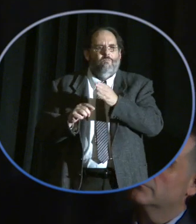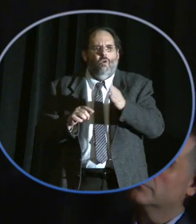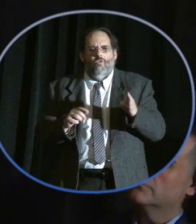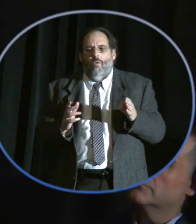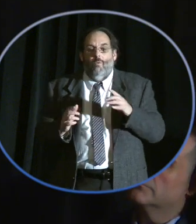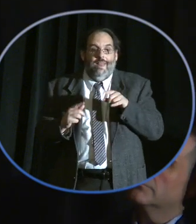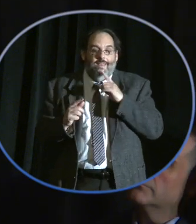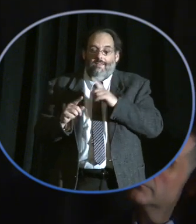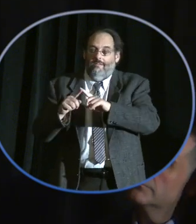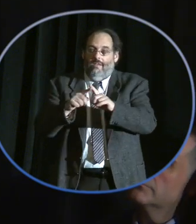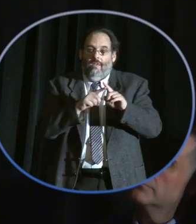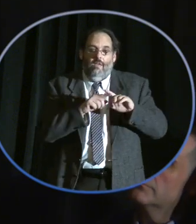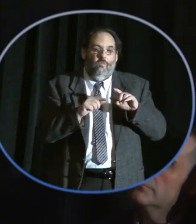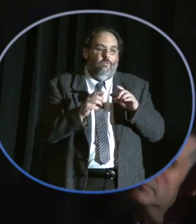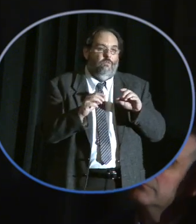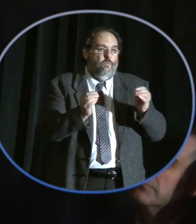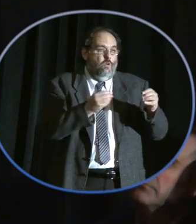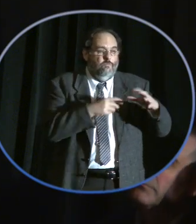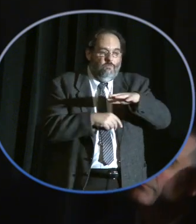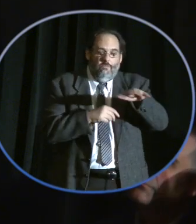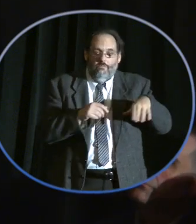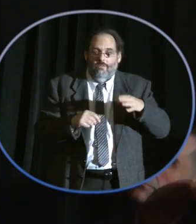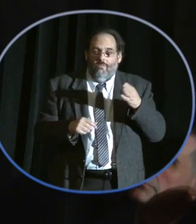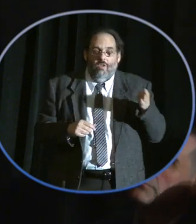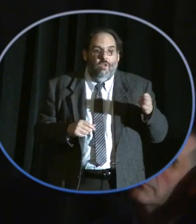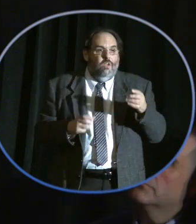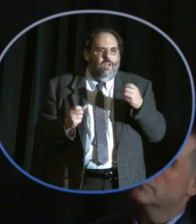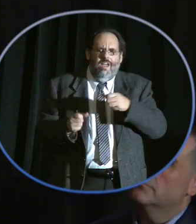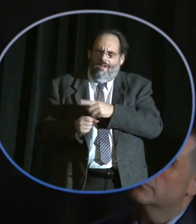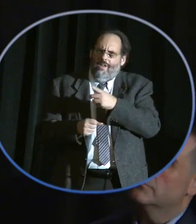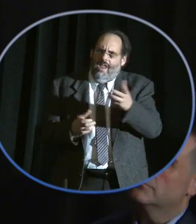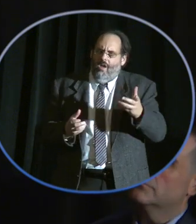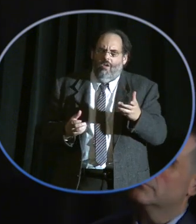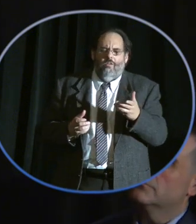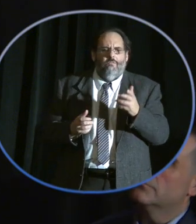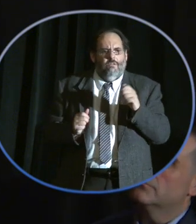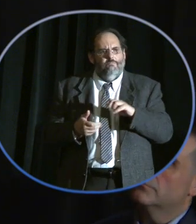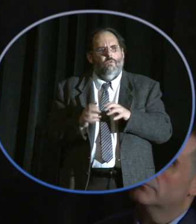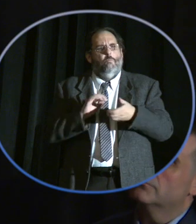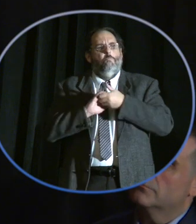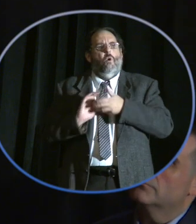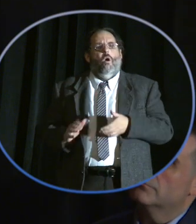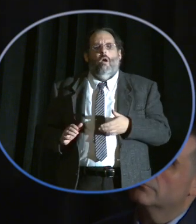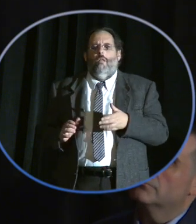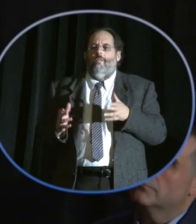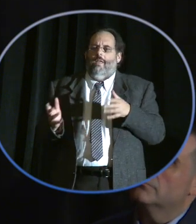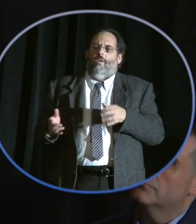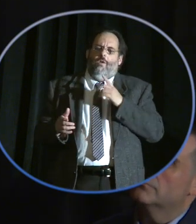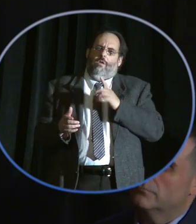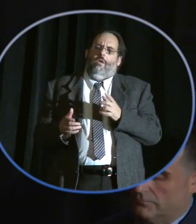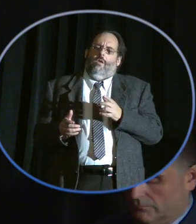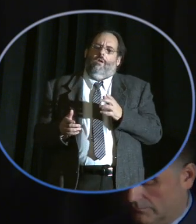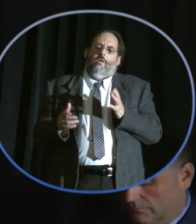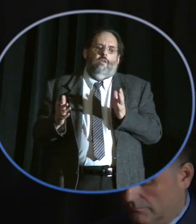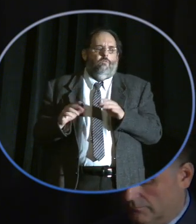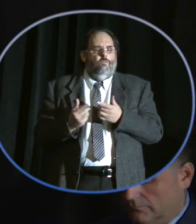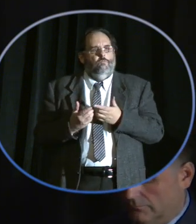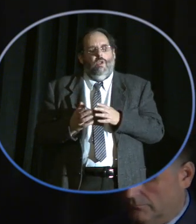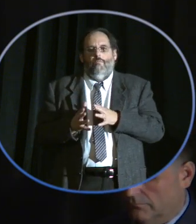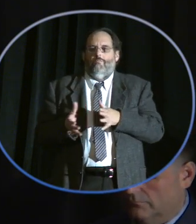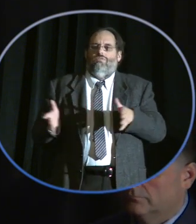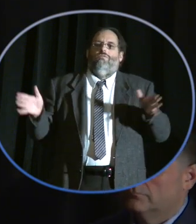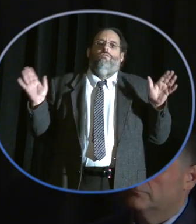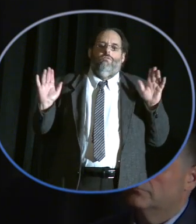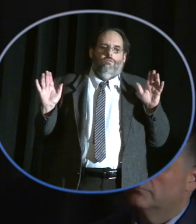And when I say a cross-section, in fact, everybody in here could be a part of the Squeegee Collaborative. That's how vast and wide the group became. It